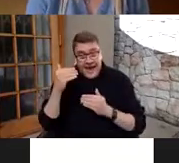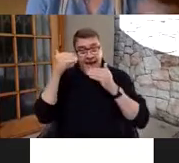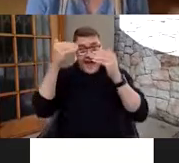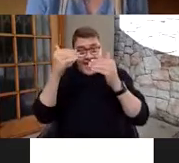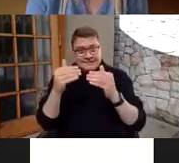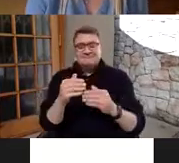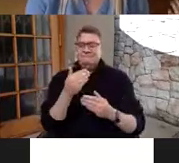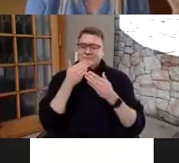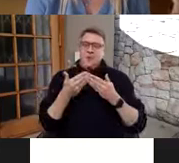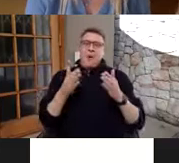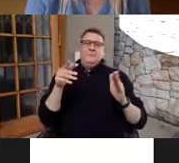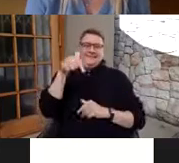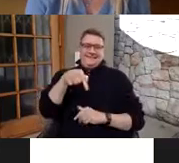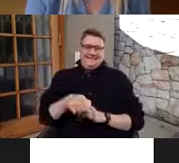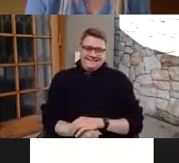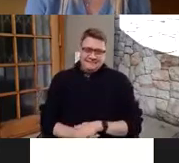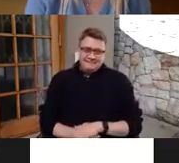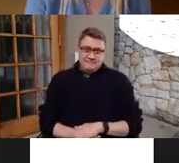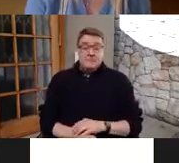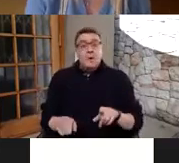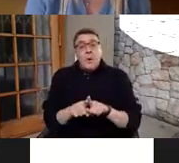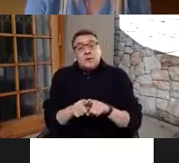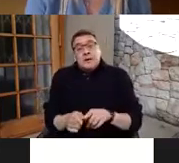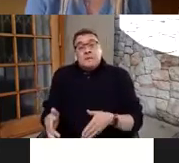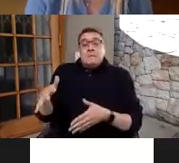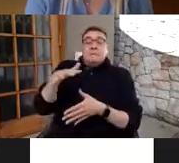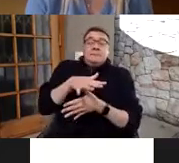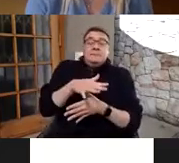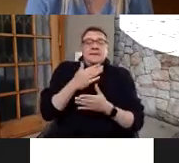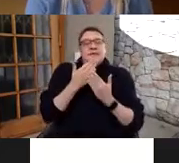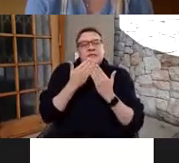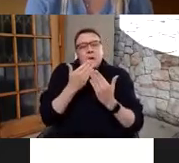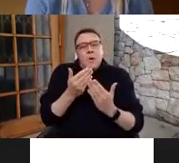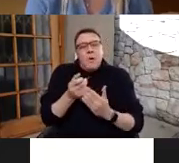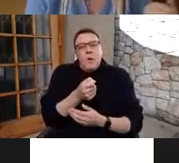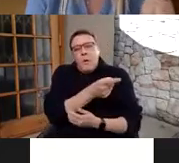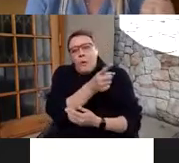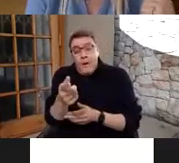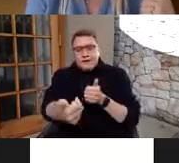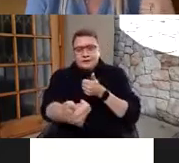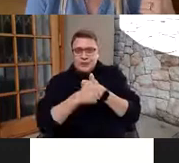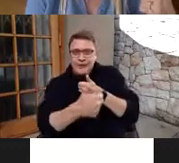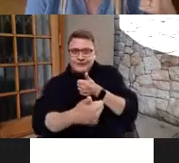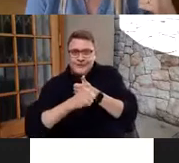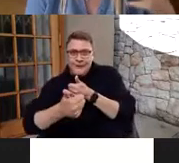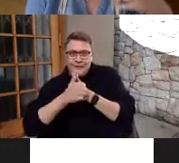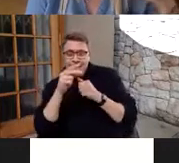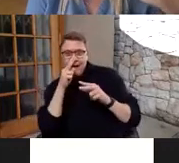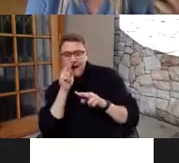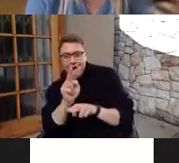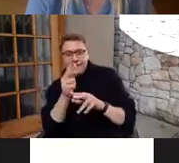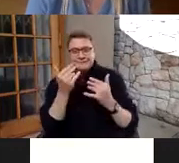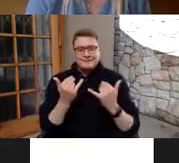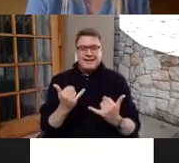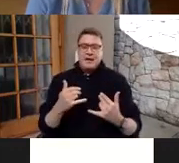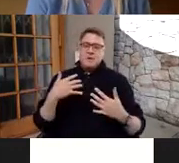And most of all, thank you for all joining today's session, for all being a